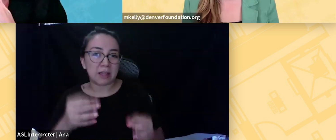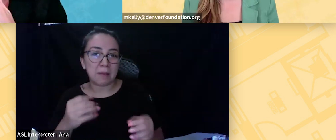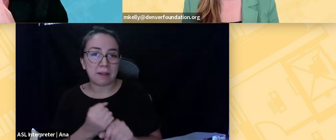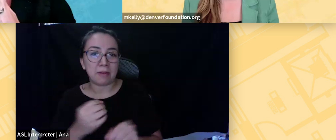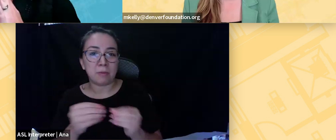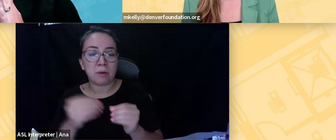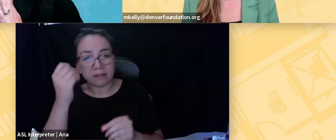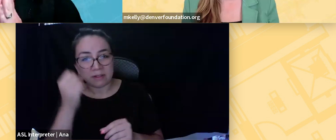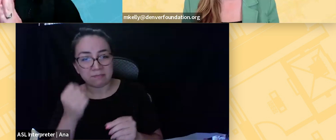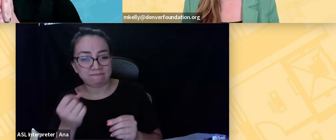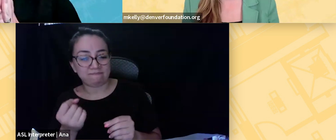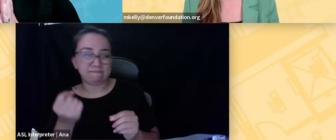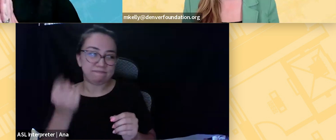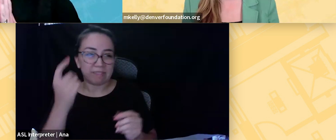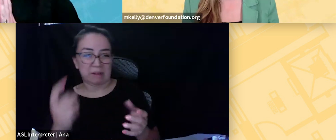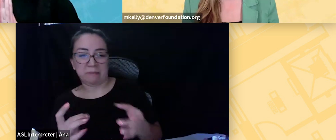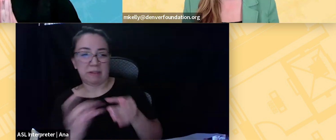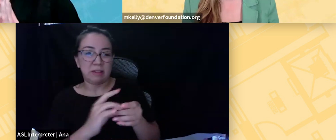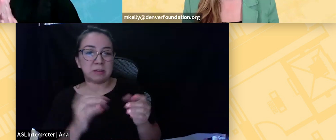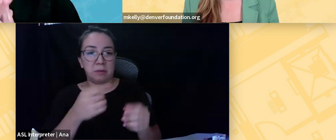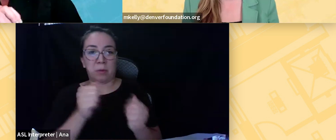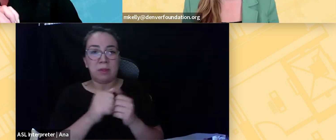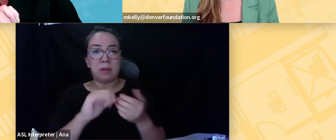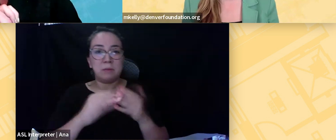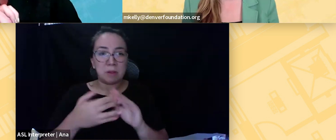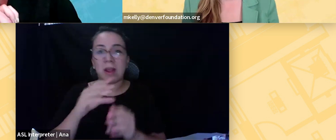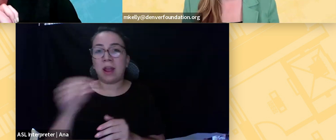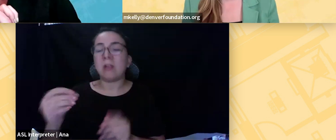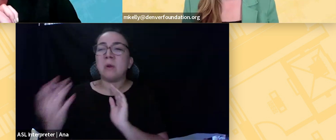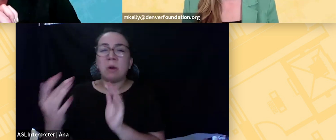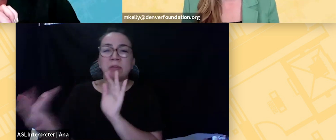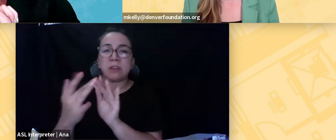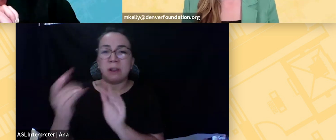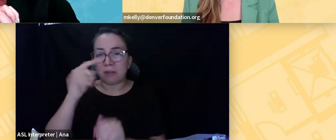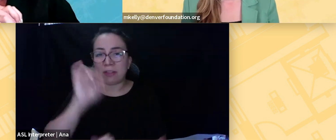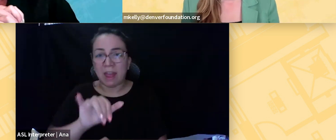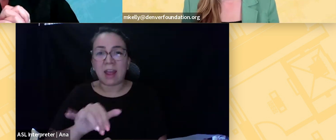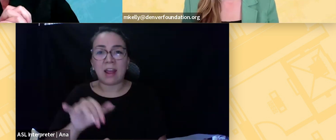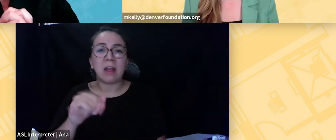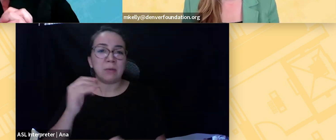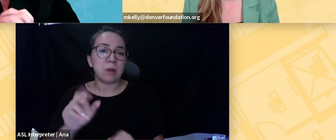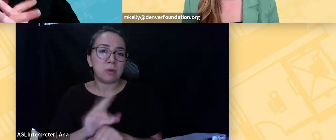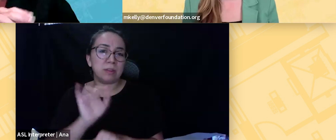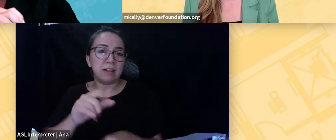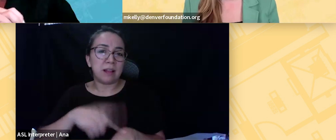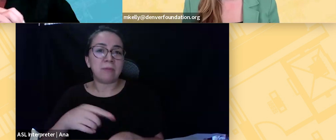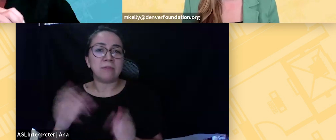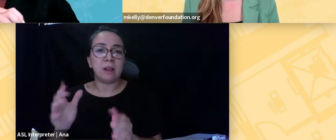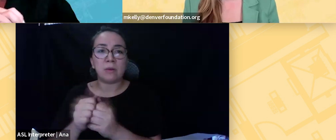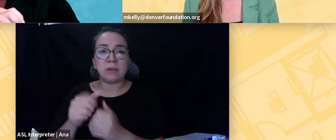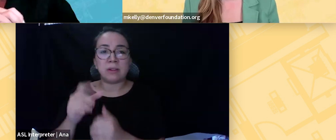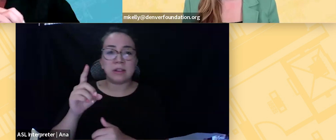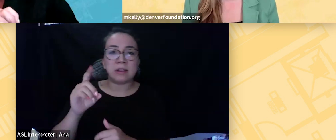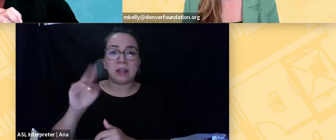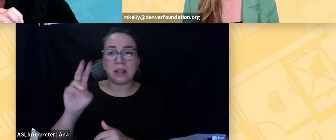sense for you to be in strengthening neighborhoods or community grants. So why don't you feel free to reach out to me about that, and we can spend some time talking with David and